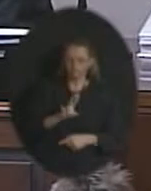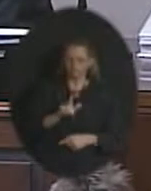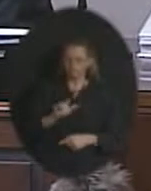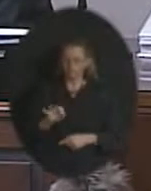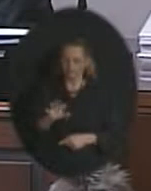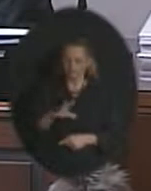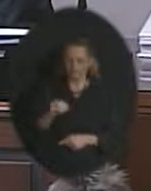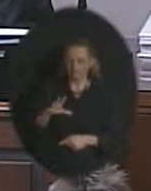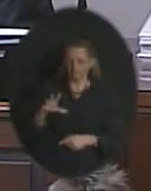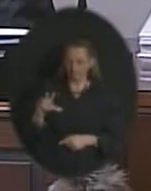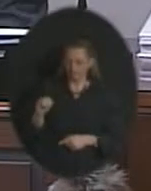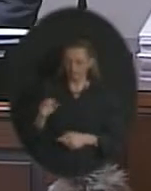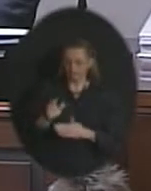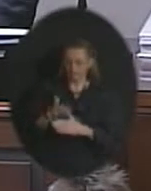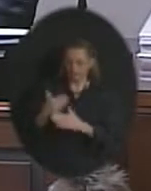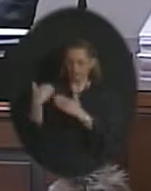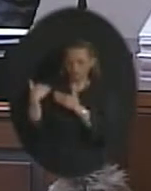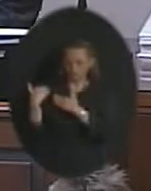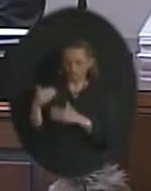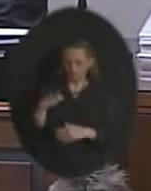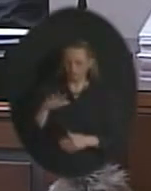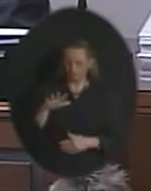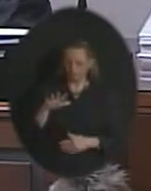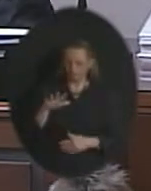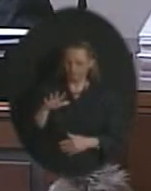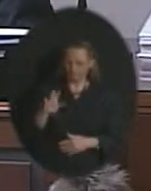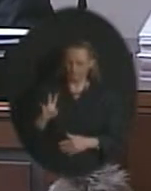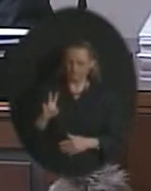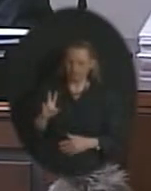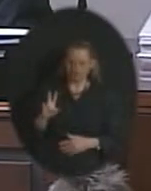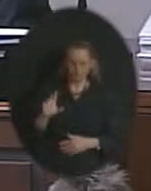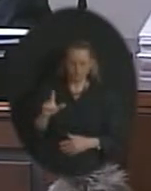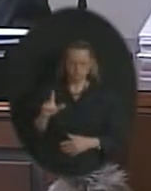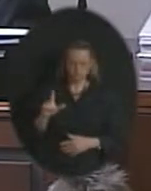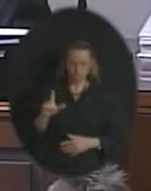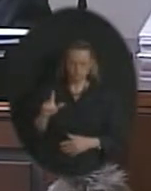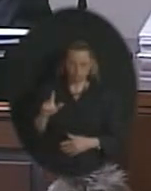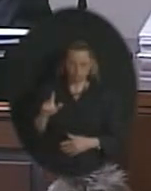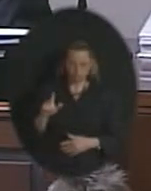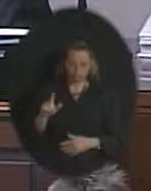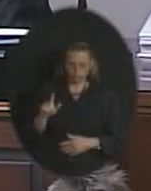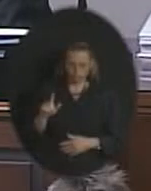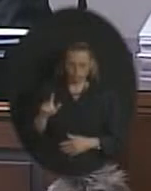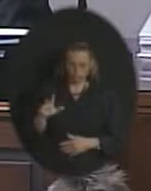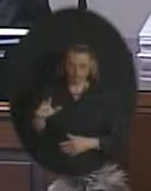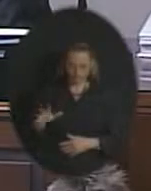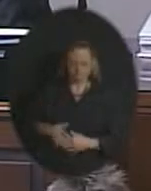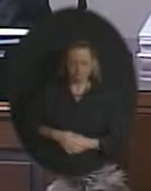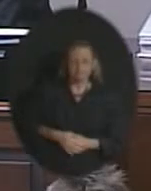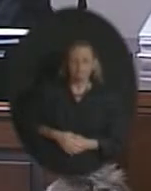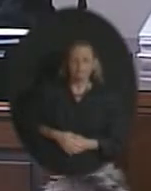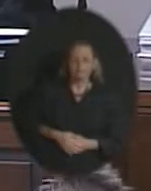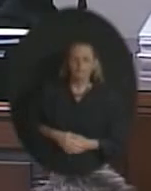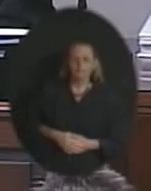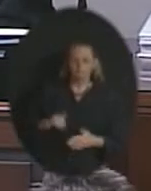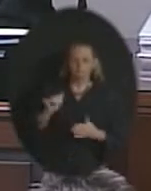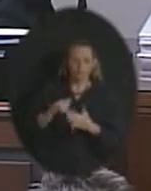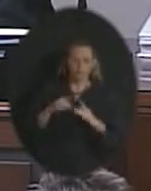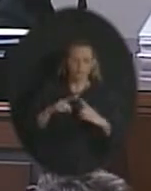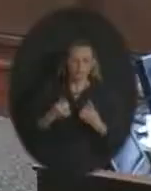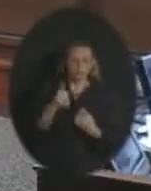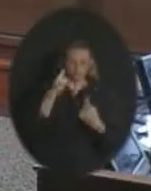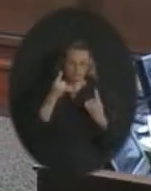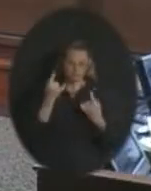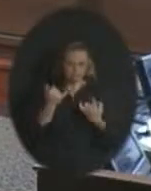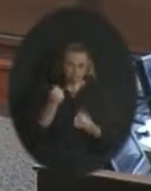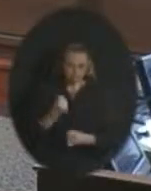for $2,750. So kind of as an entire package, property and liability, that's what we're recommending the district consider for this year.